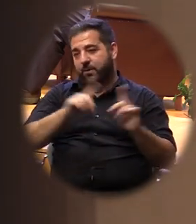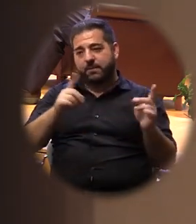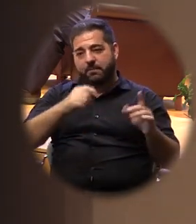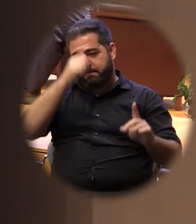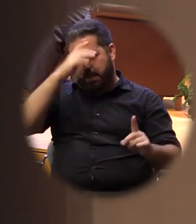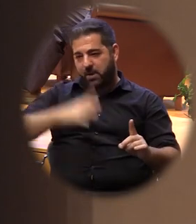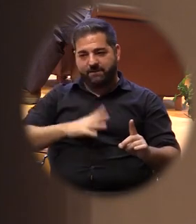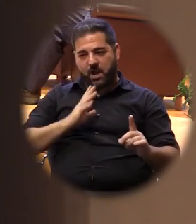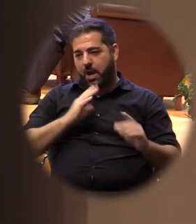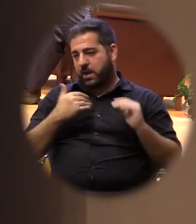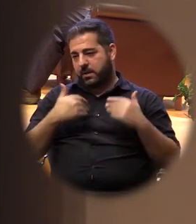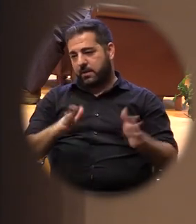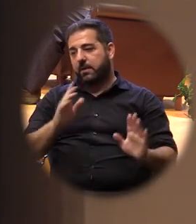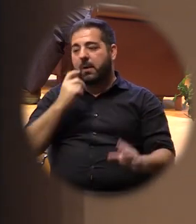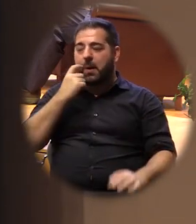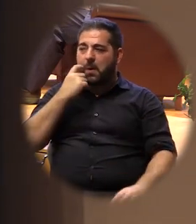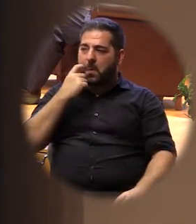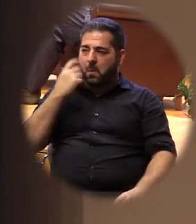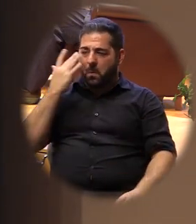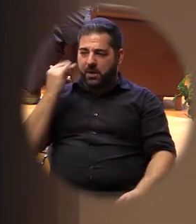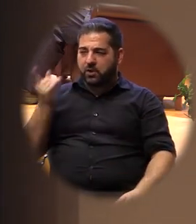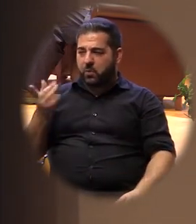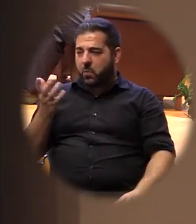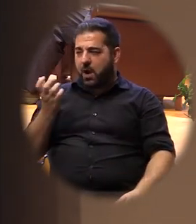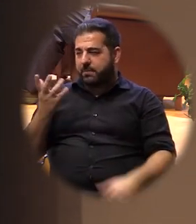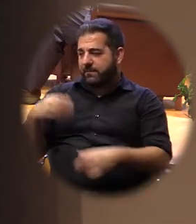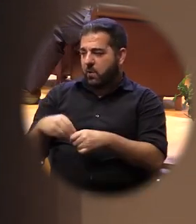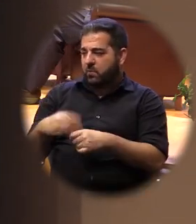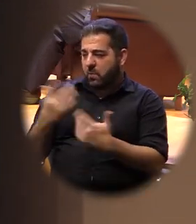fine. Why do you want access?